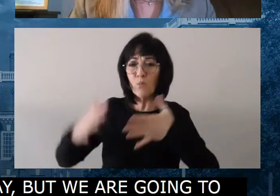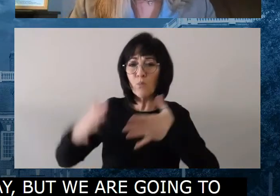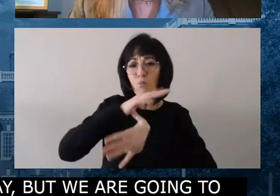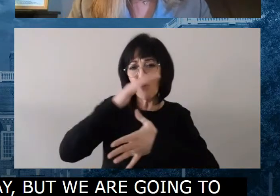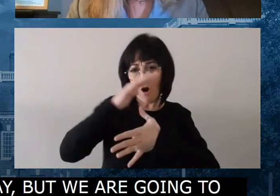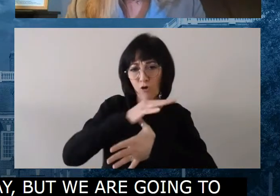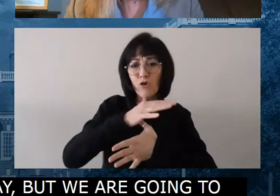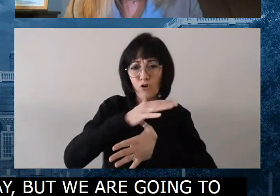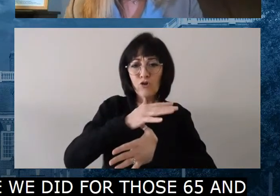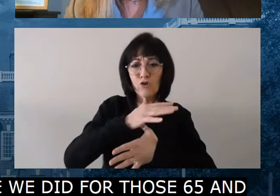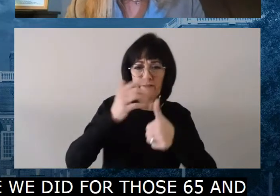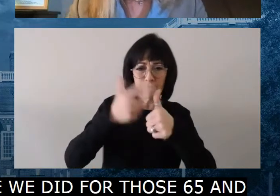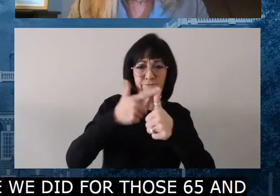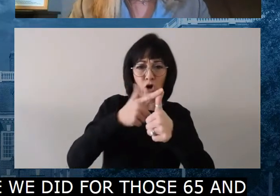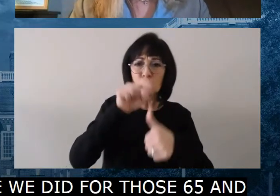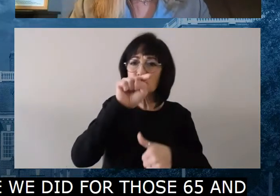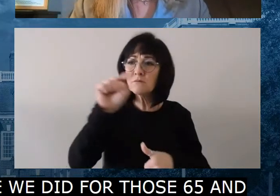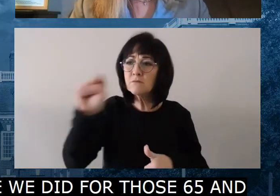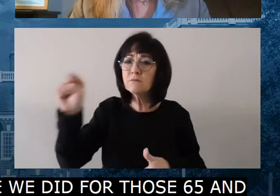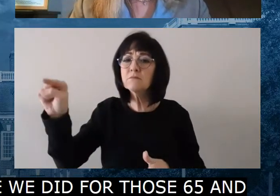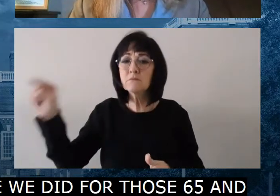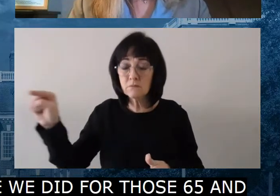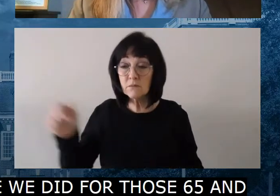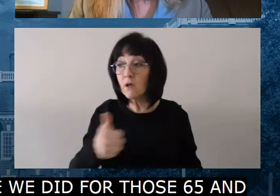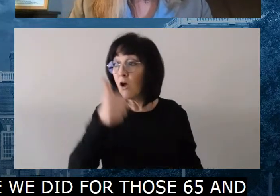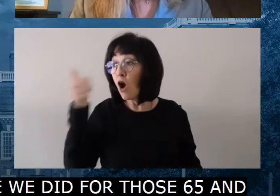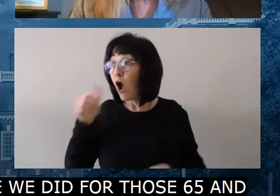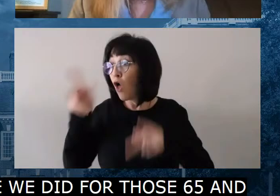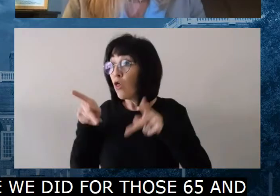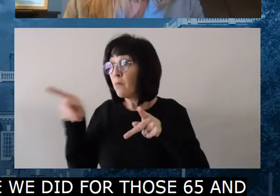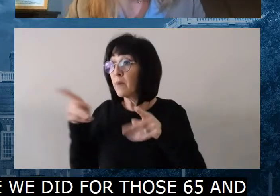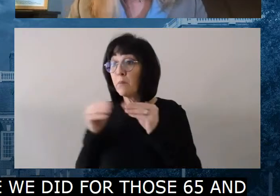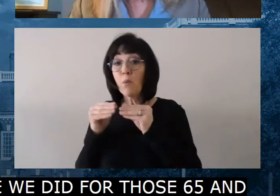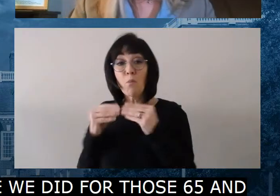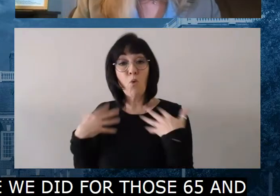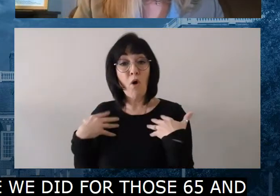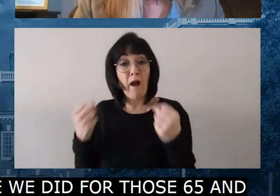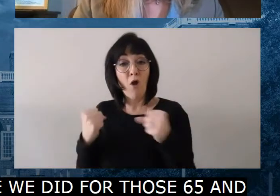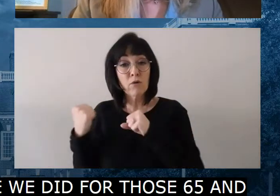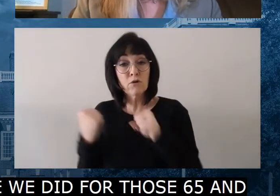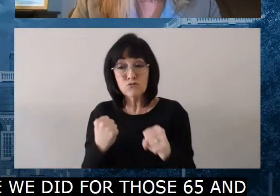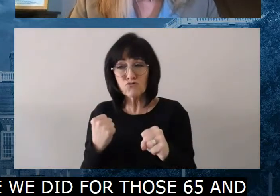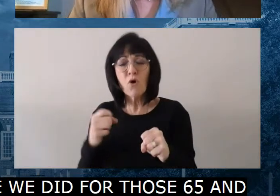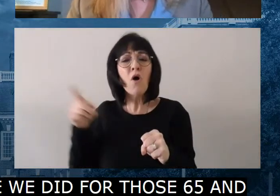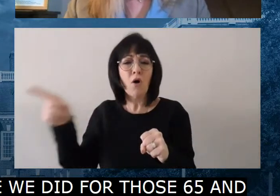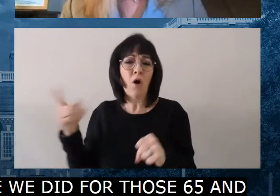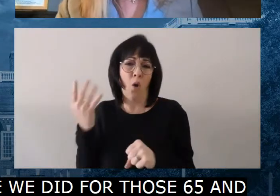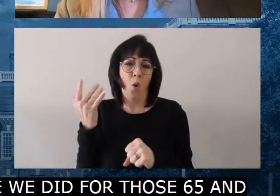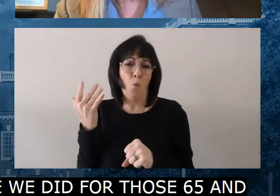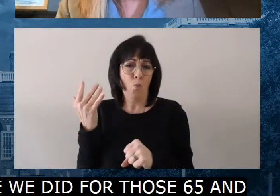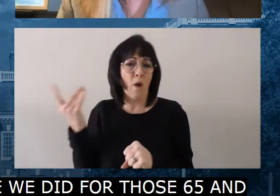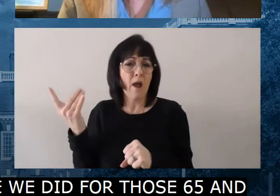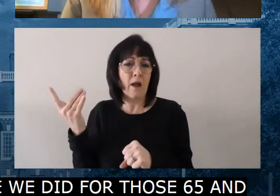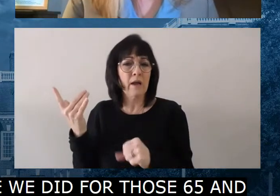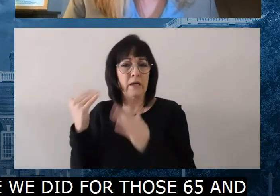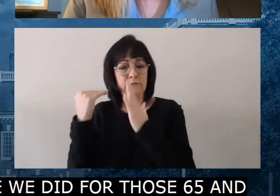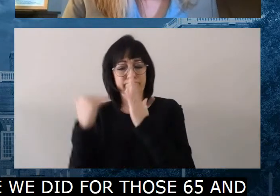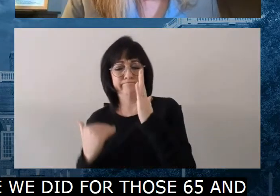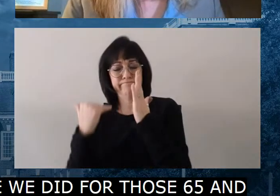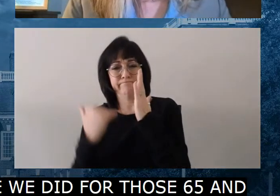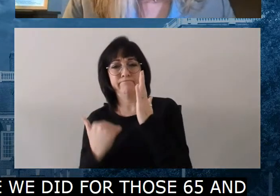should expect to get a vaccine sooner than a perfectly healthy 50-year-old.